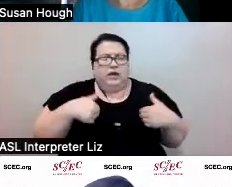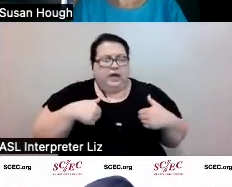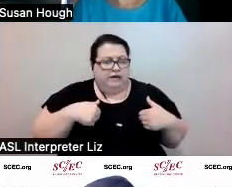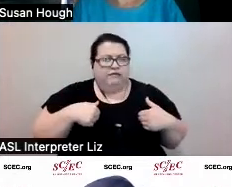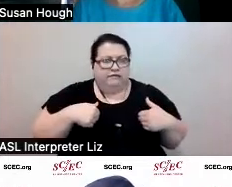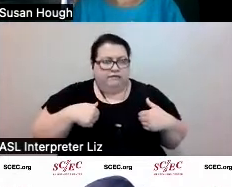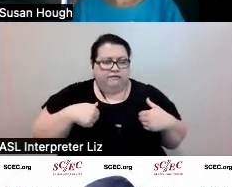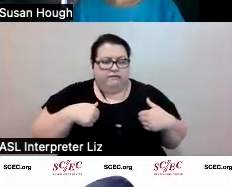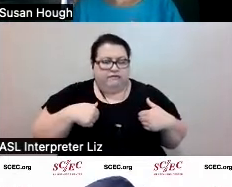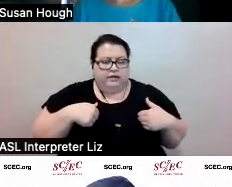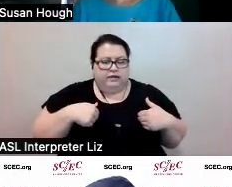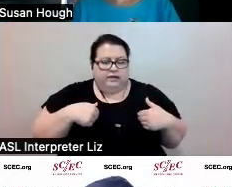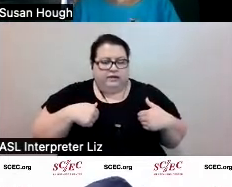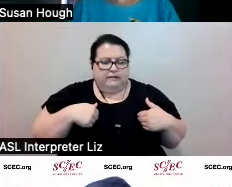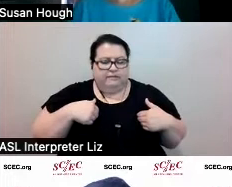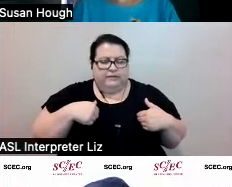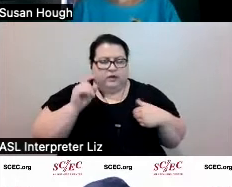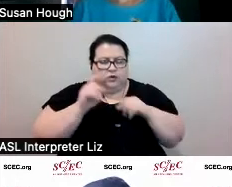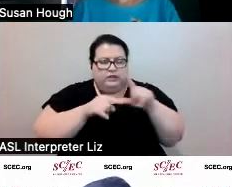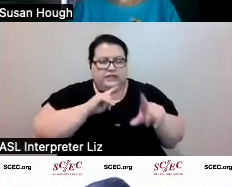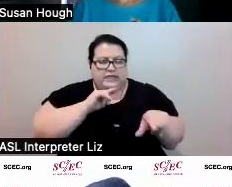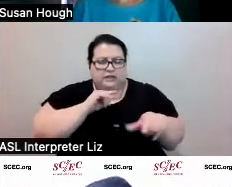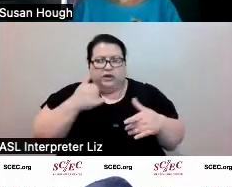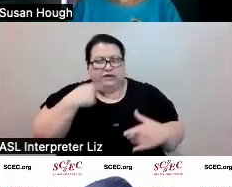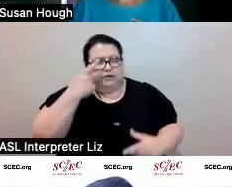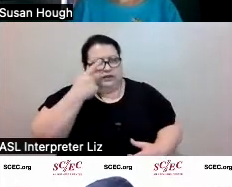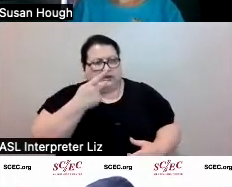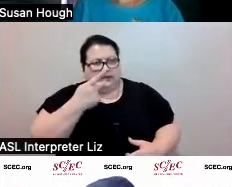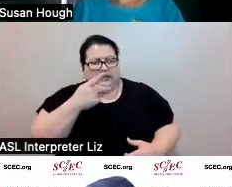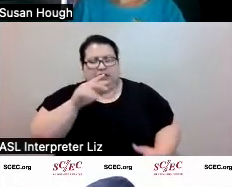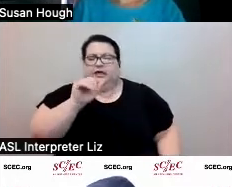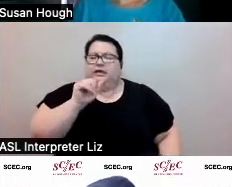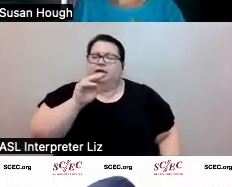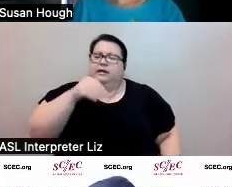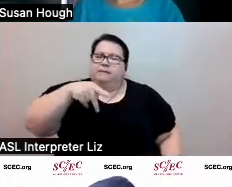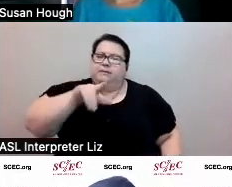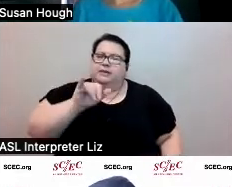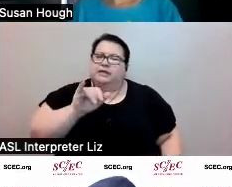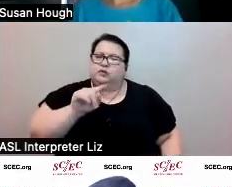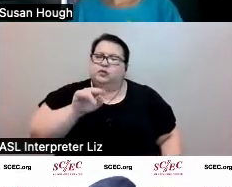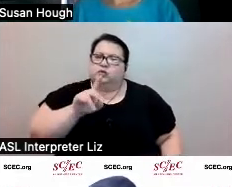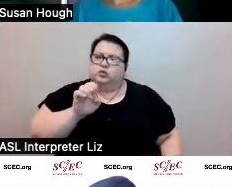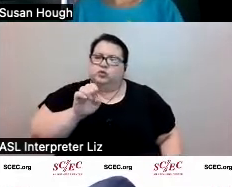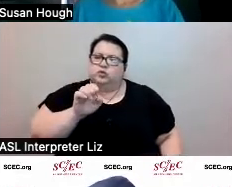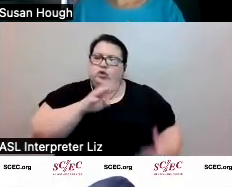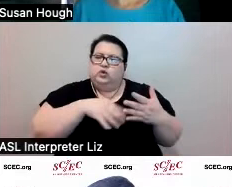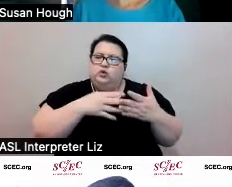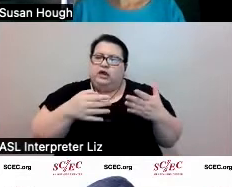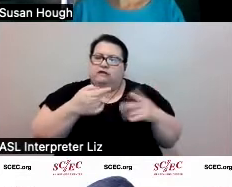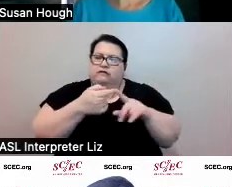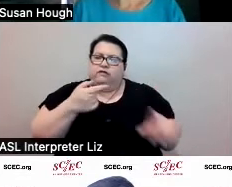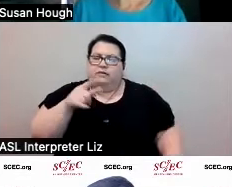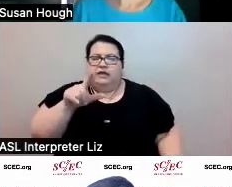in the Q&A, someone asked, could we see the amplitude graph of the Landers earthquakes?